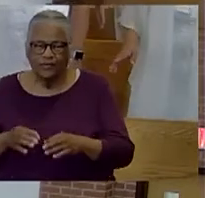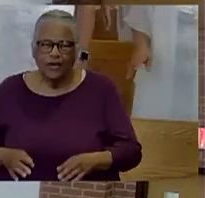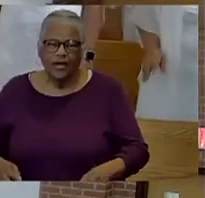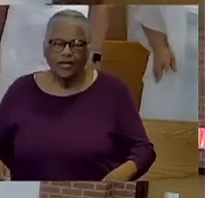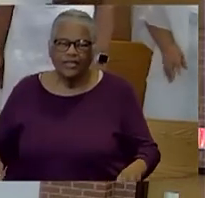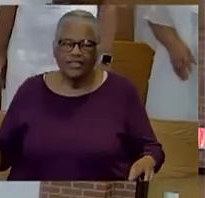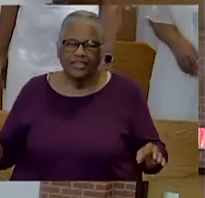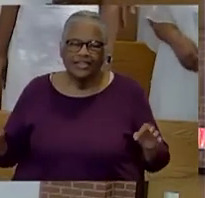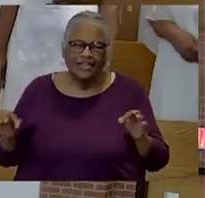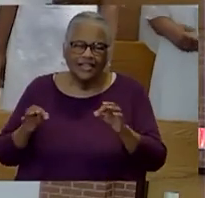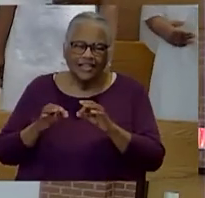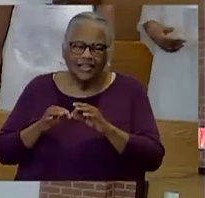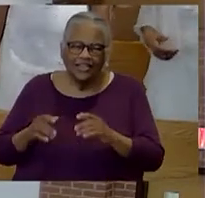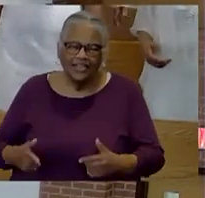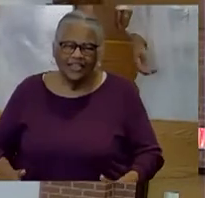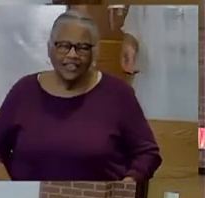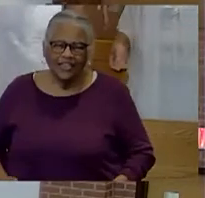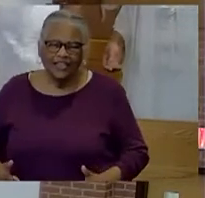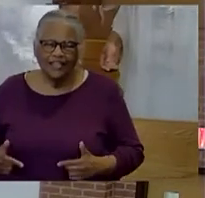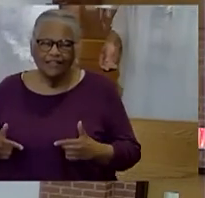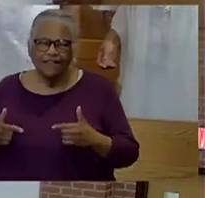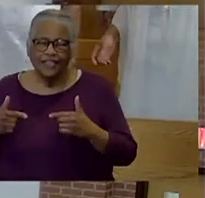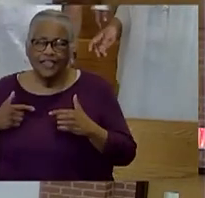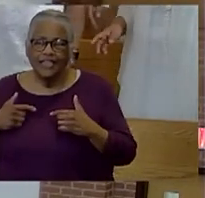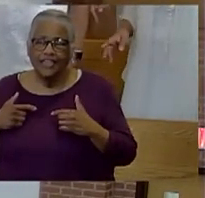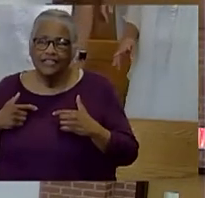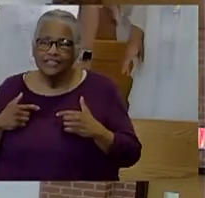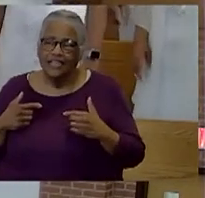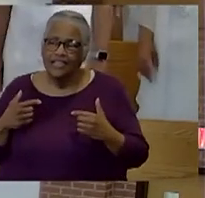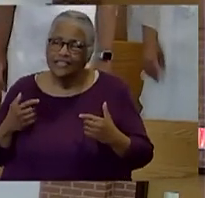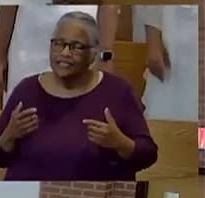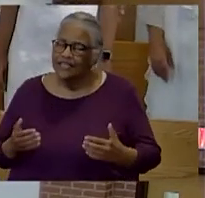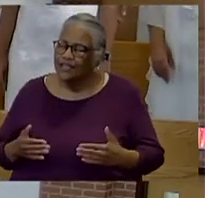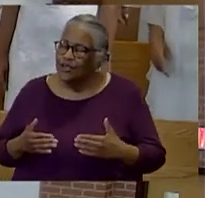It's worth the living.